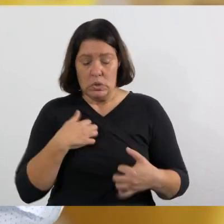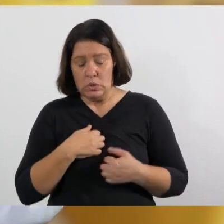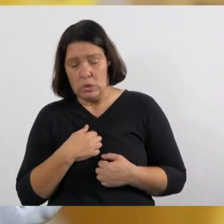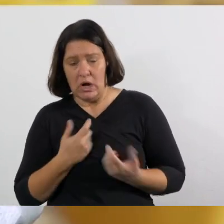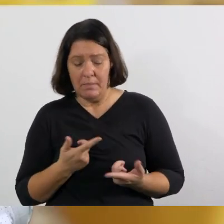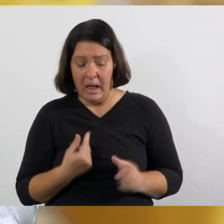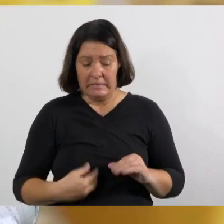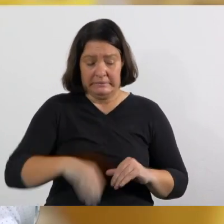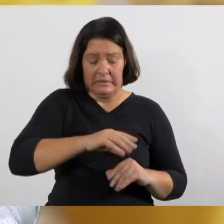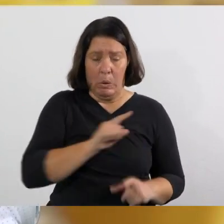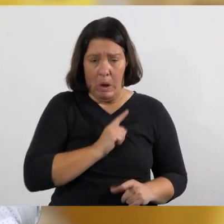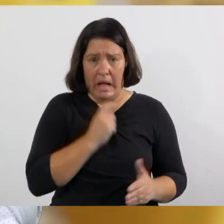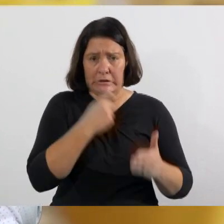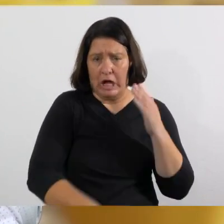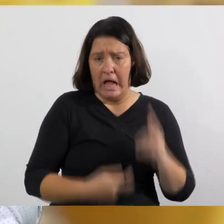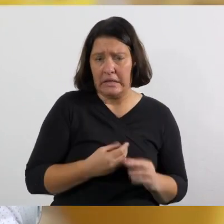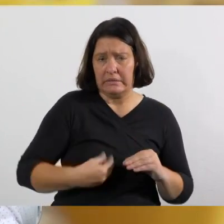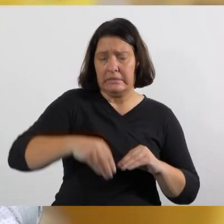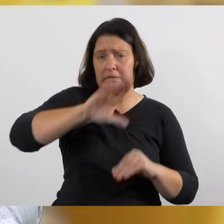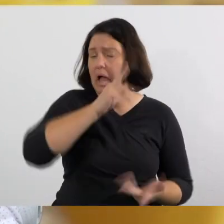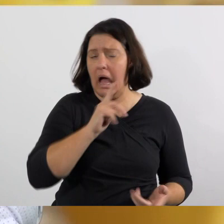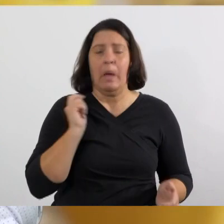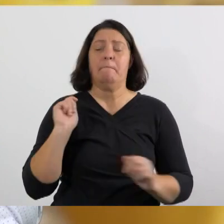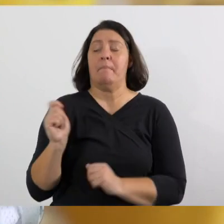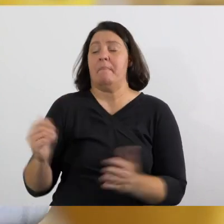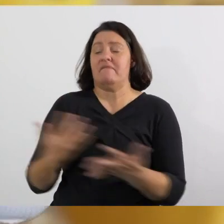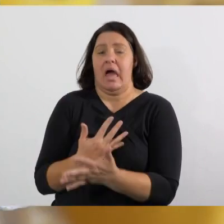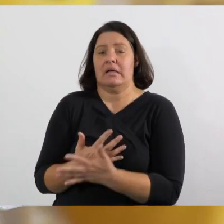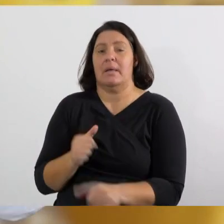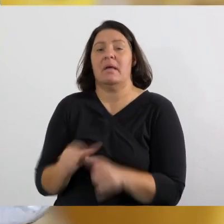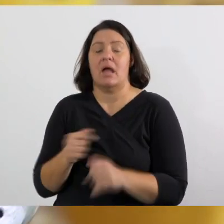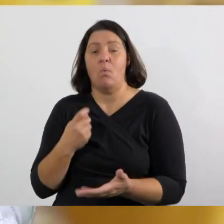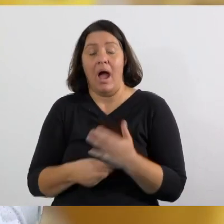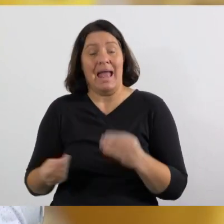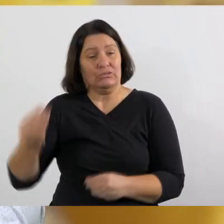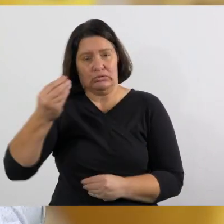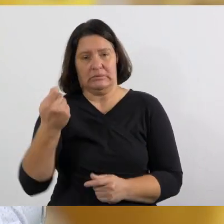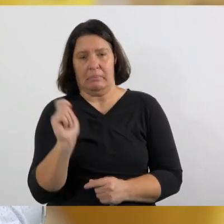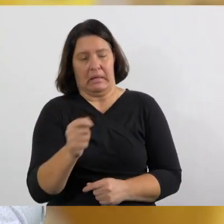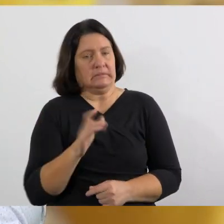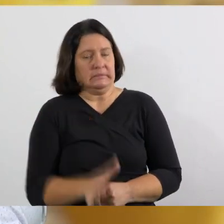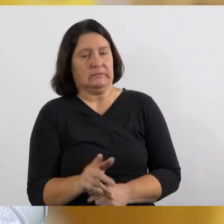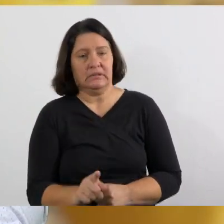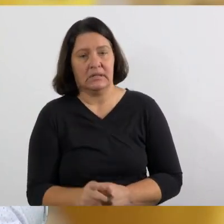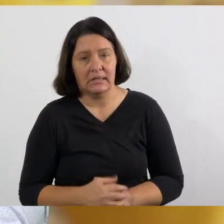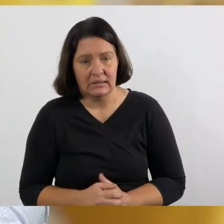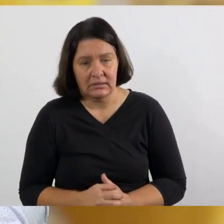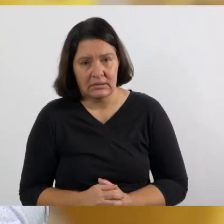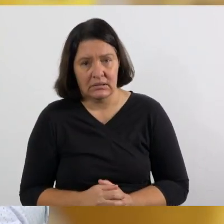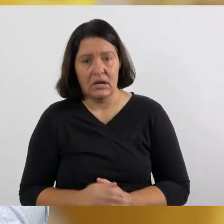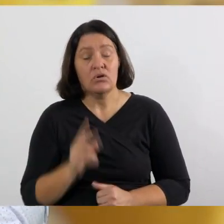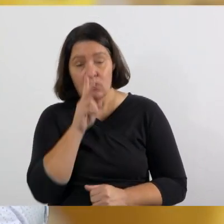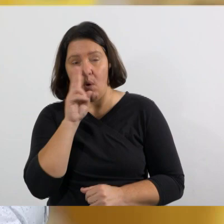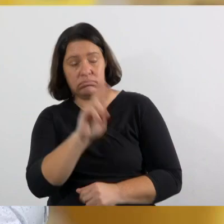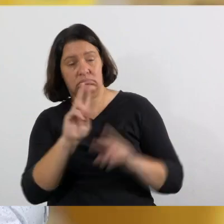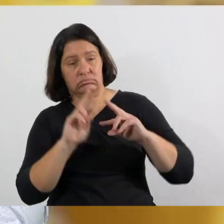to pay the account much quicker so that they cannot be charged interest. One other